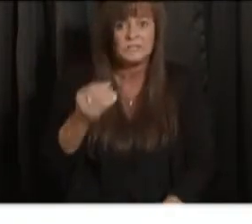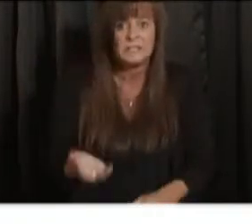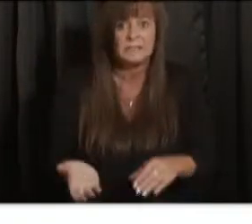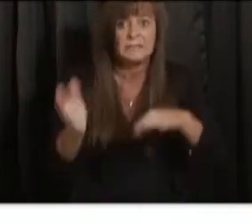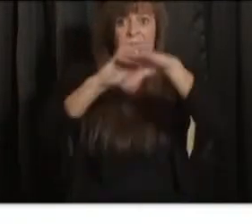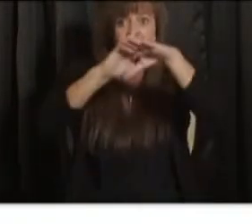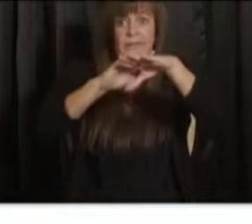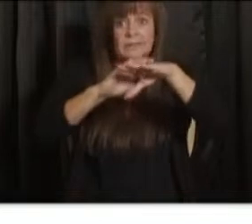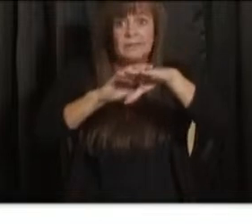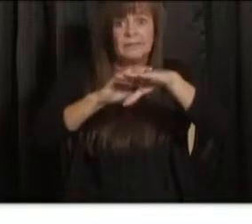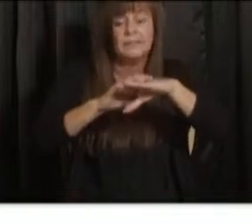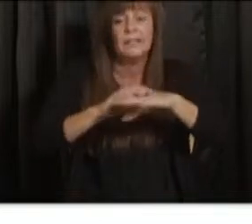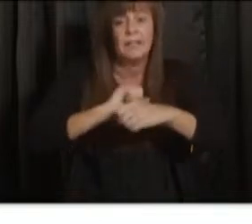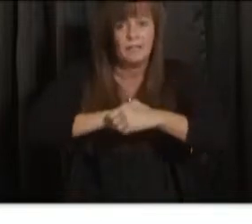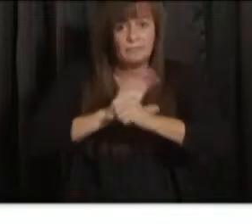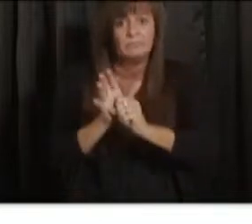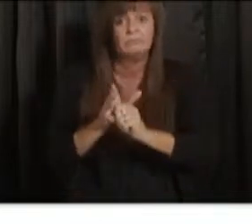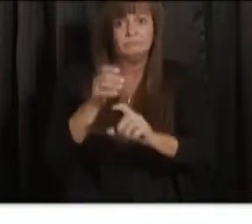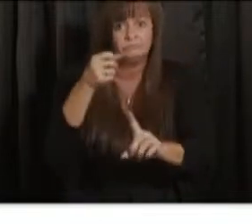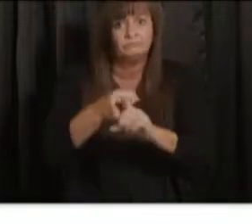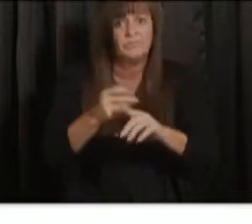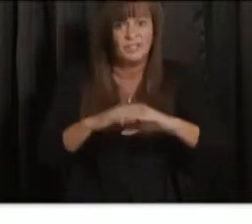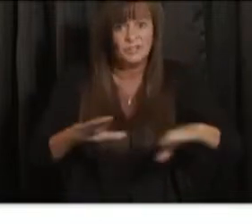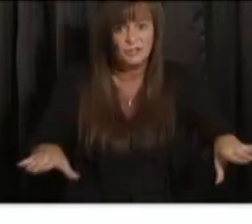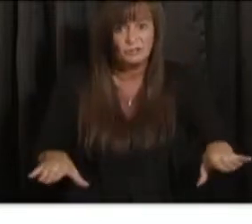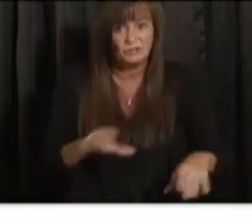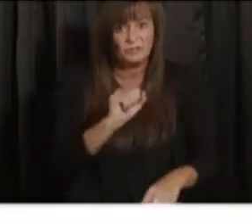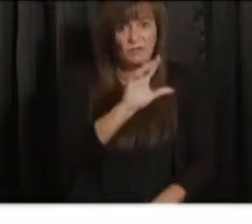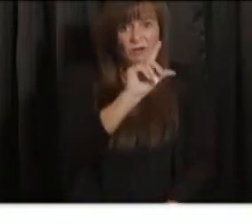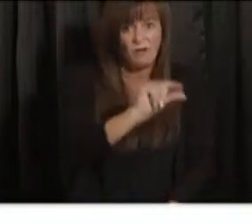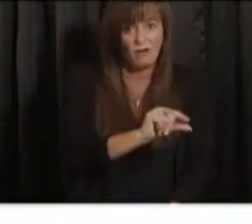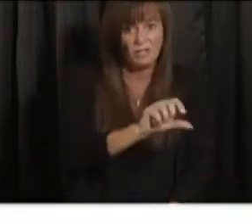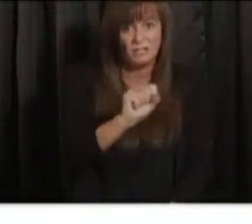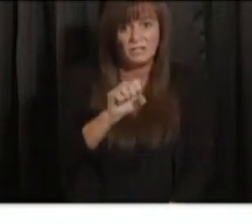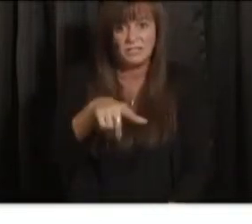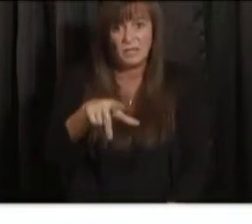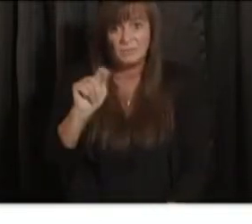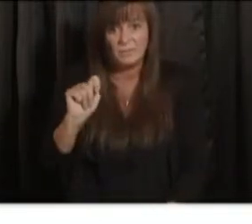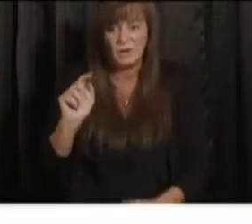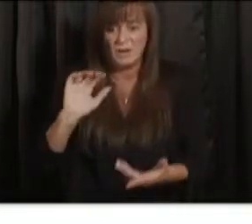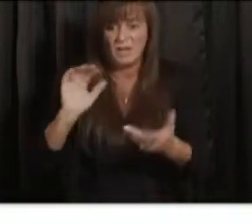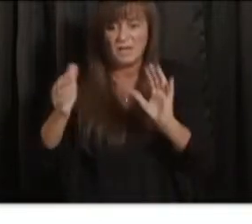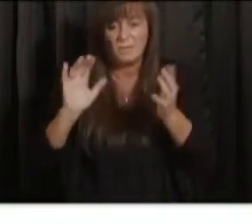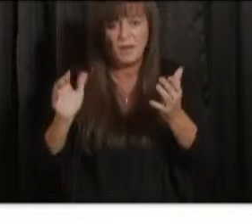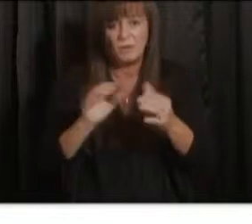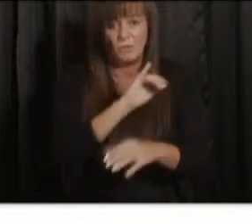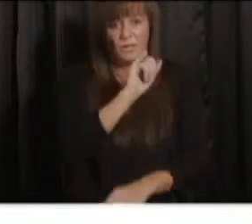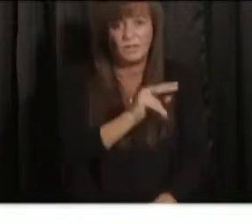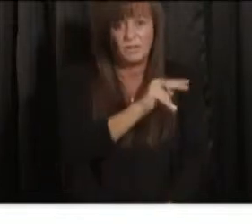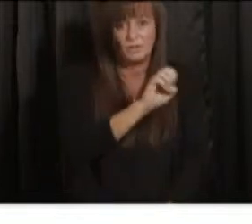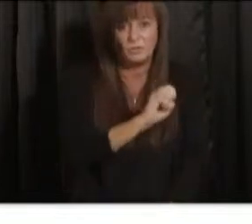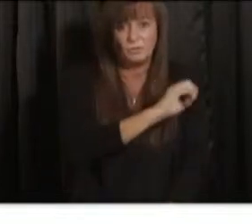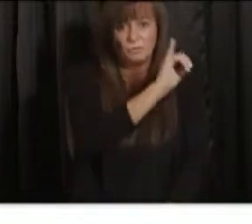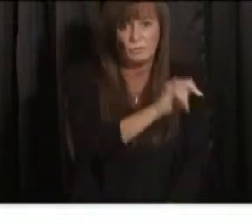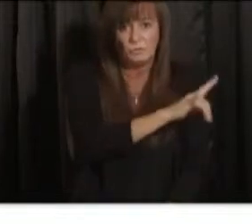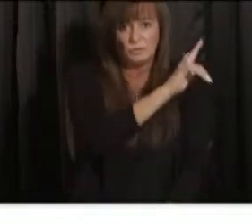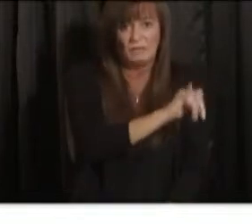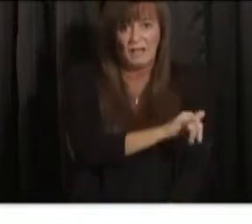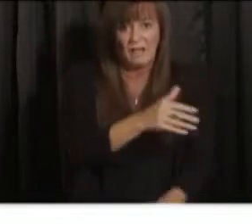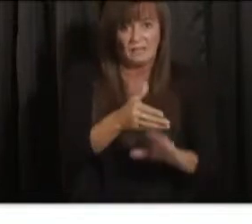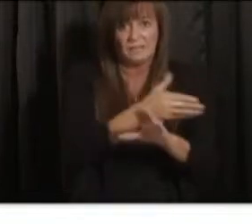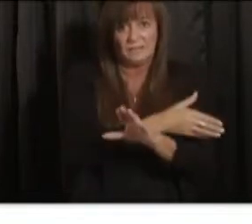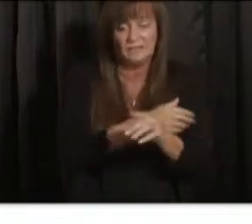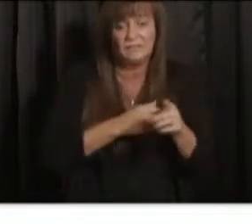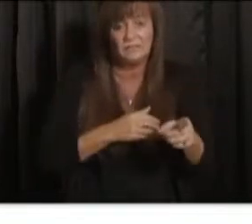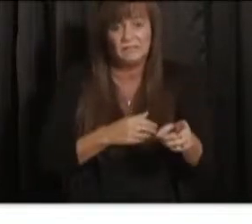increase in cases in children in August and September compared to what we were seeing in June and July. So